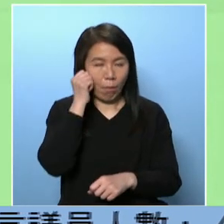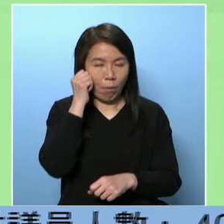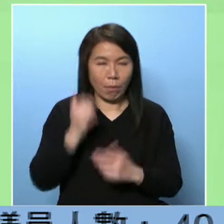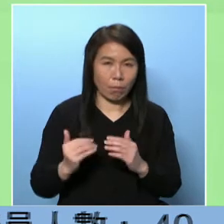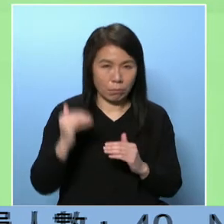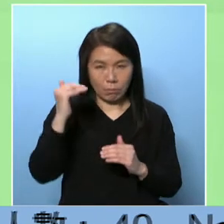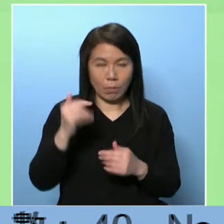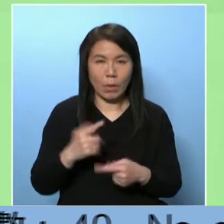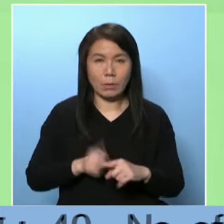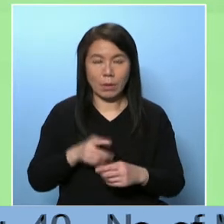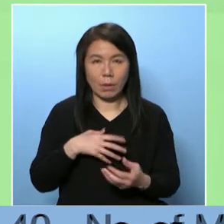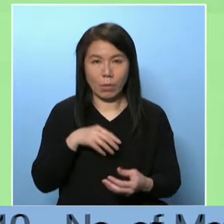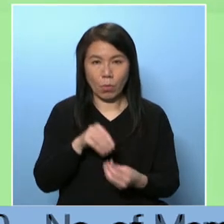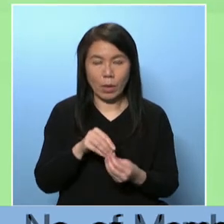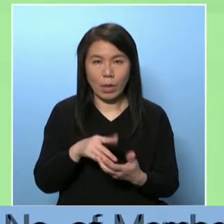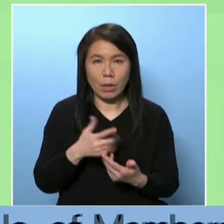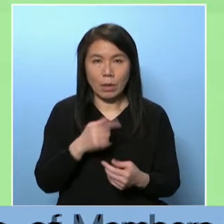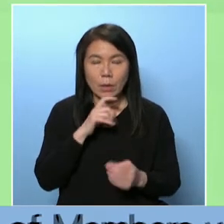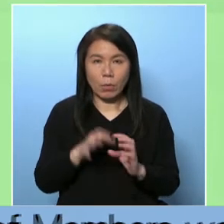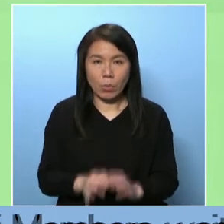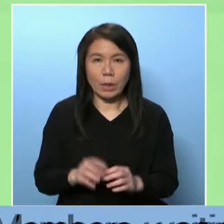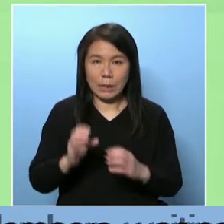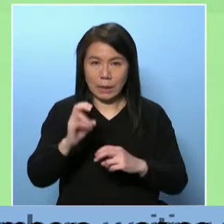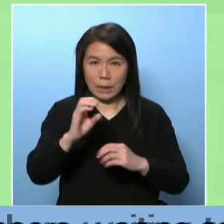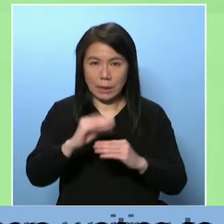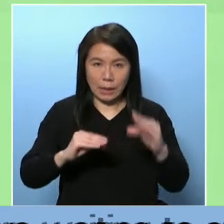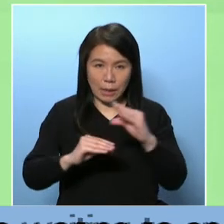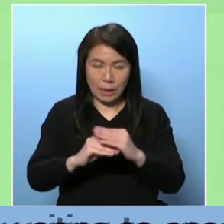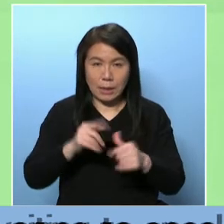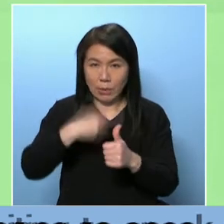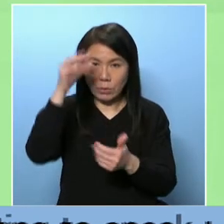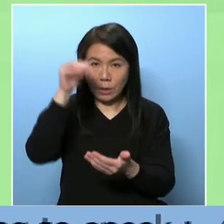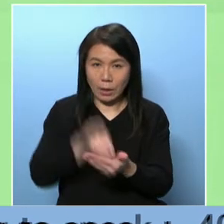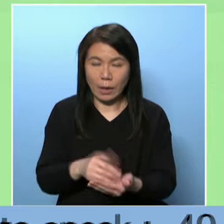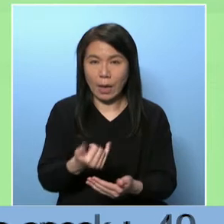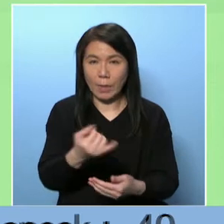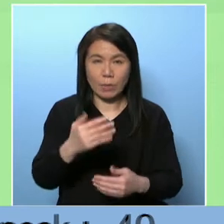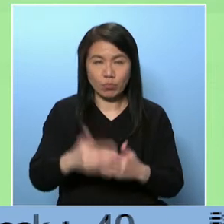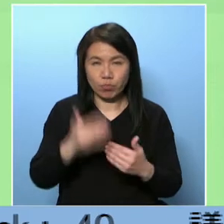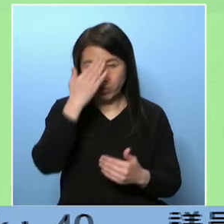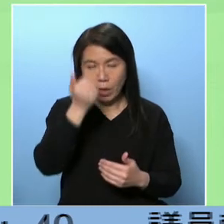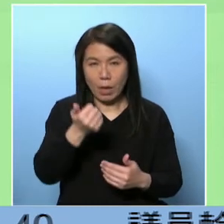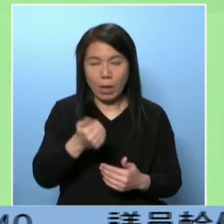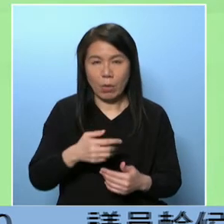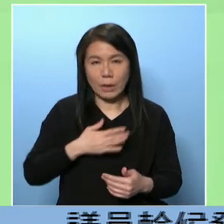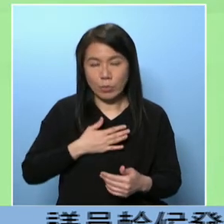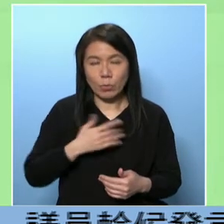we were to take on new projects, it will be even more difficult. And therefore, I think we should adopt the approach that